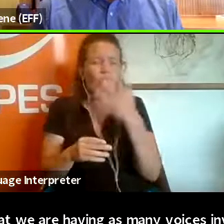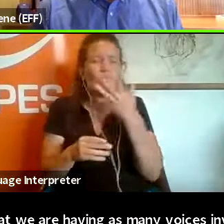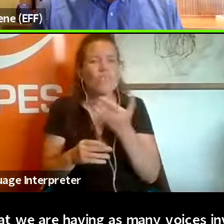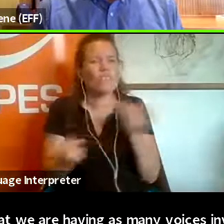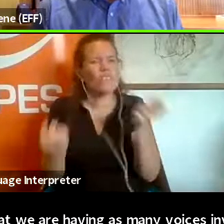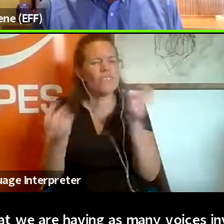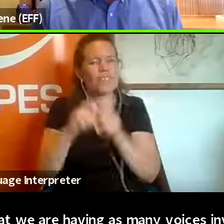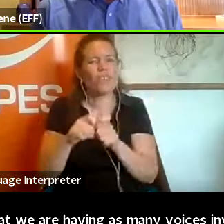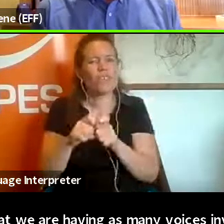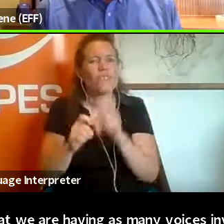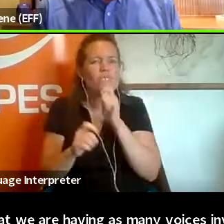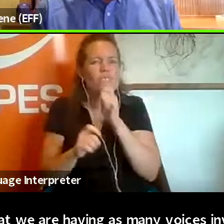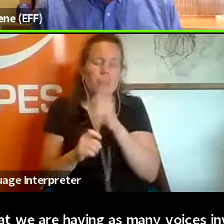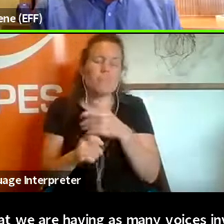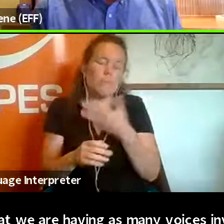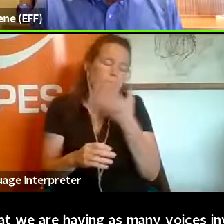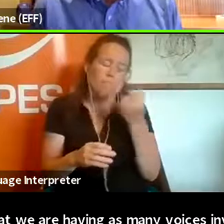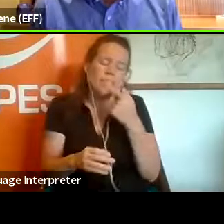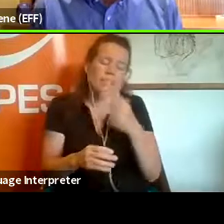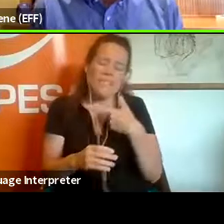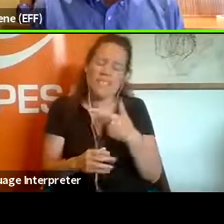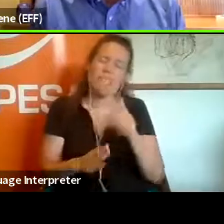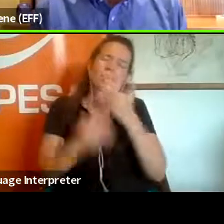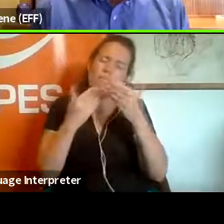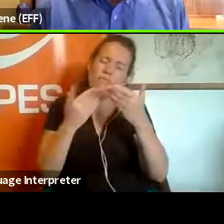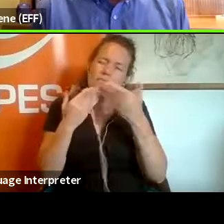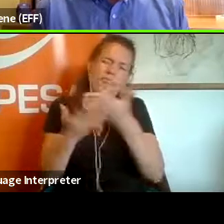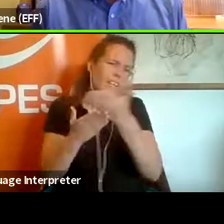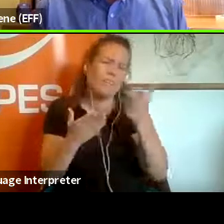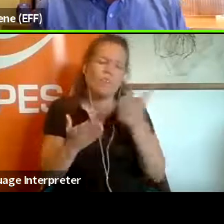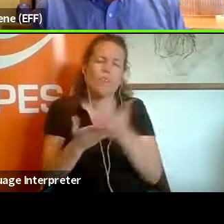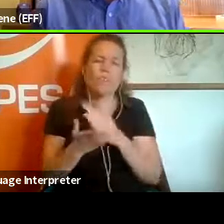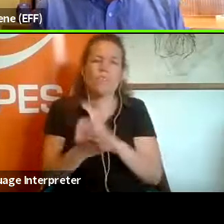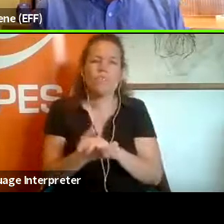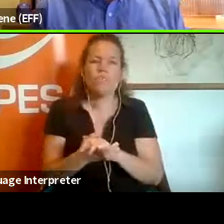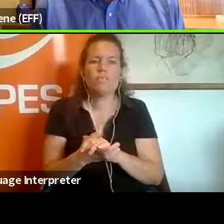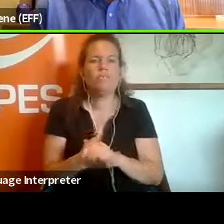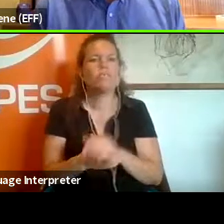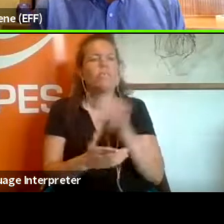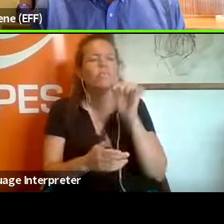think I'll wrap it up there and say thank you very much. This has been really